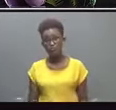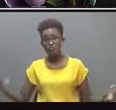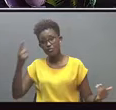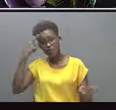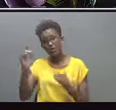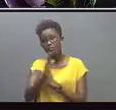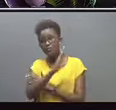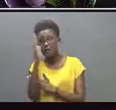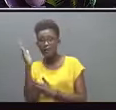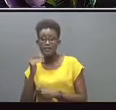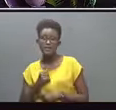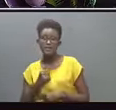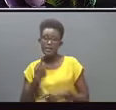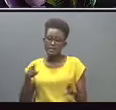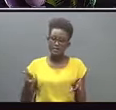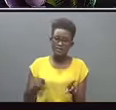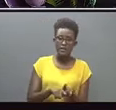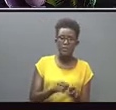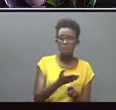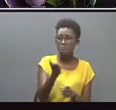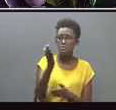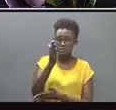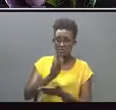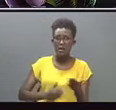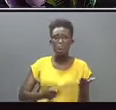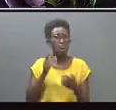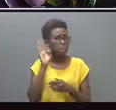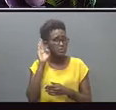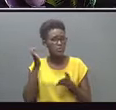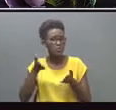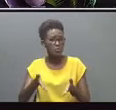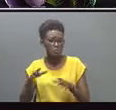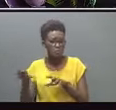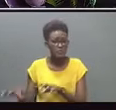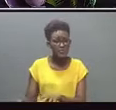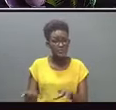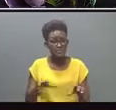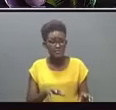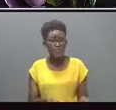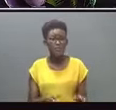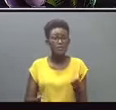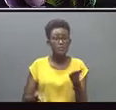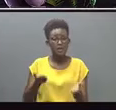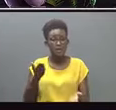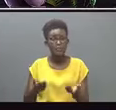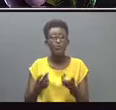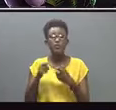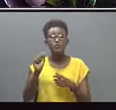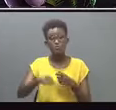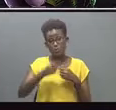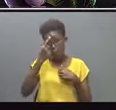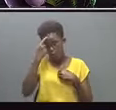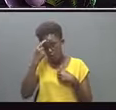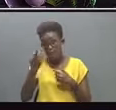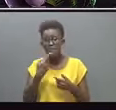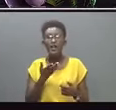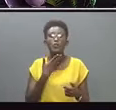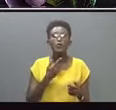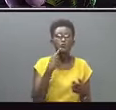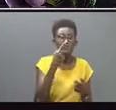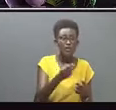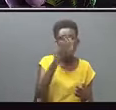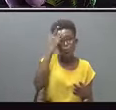some of us who are listening might be suffering. But I want to tell you, by the stripes of Jesus, you